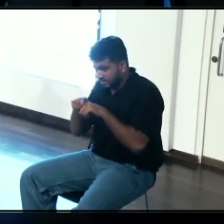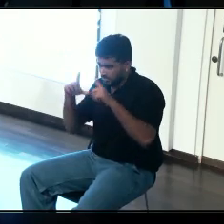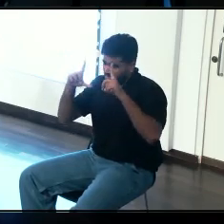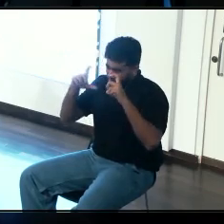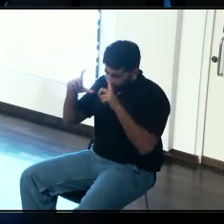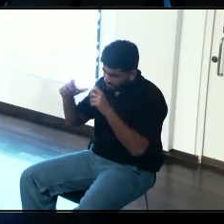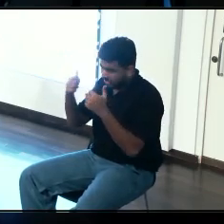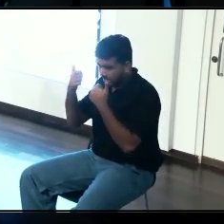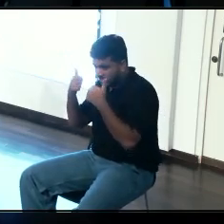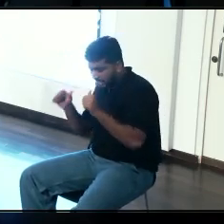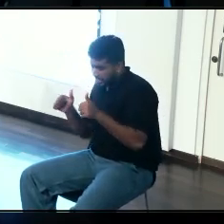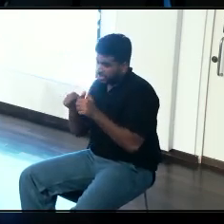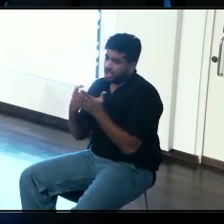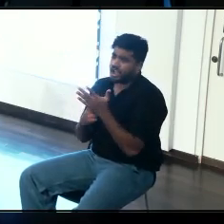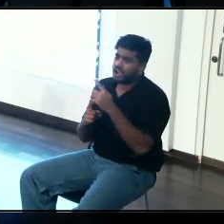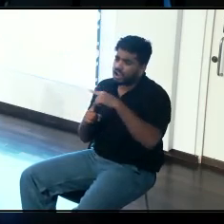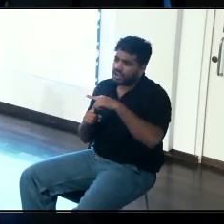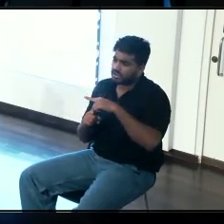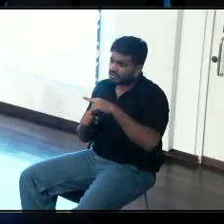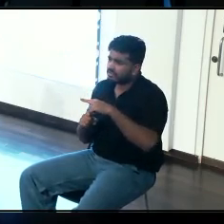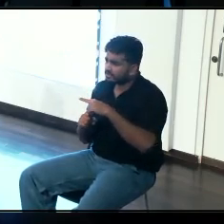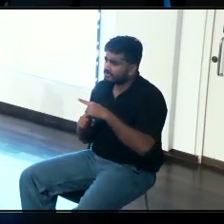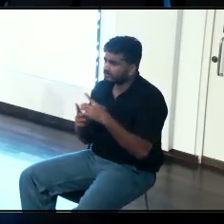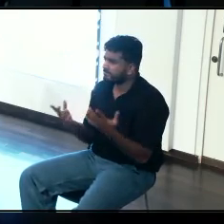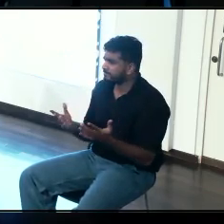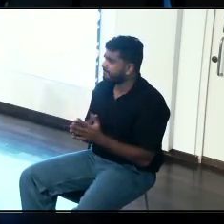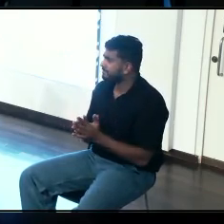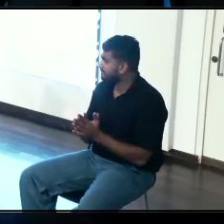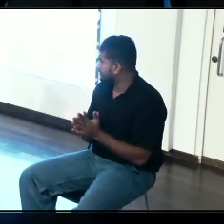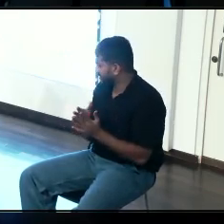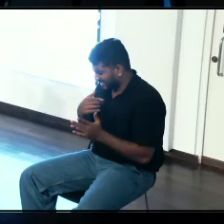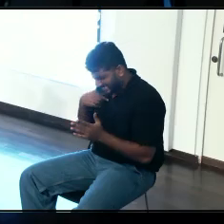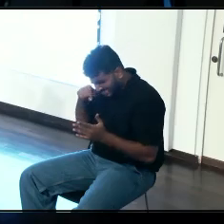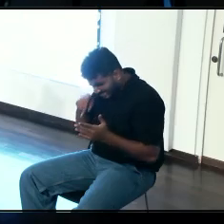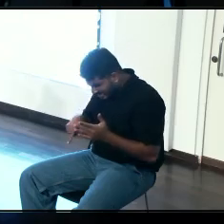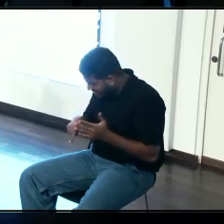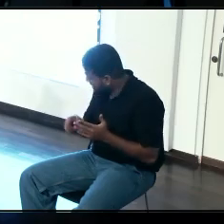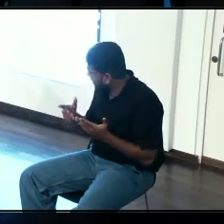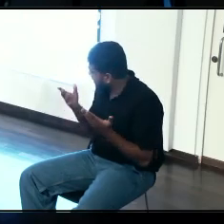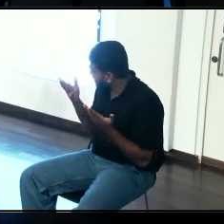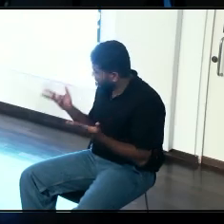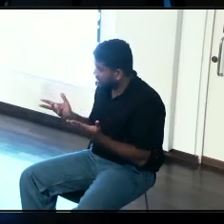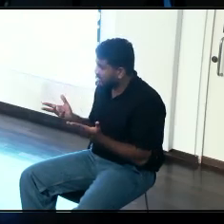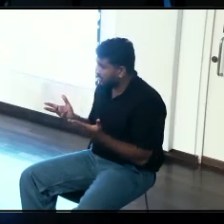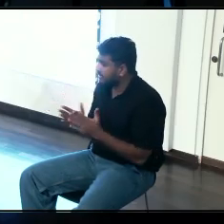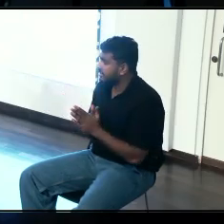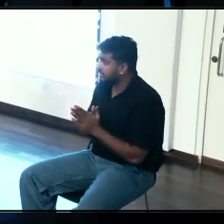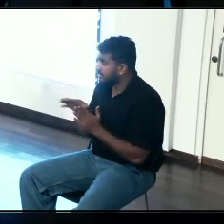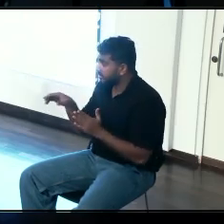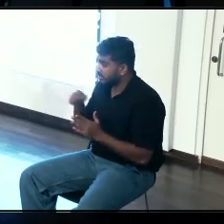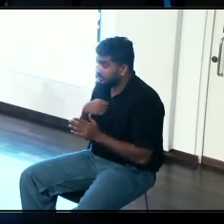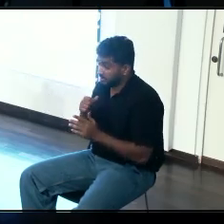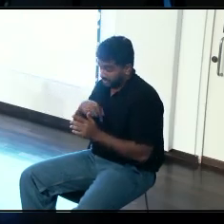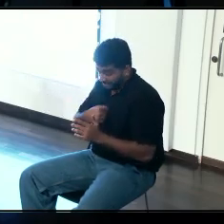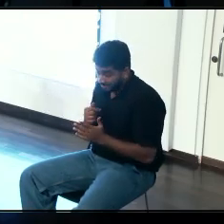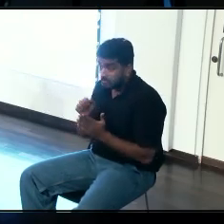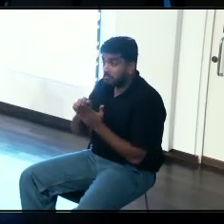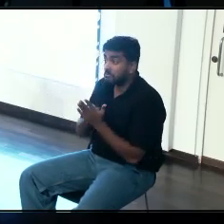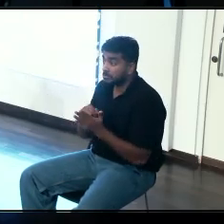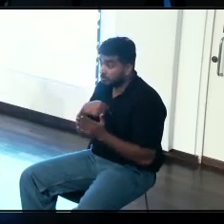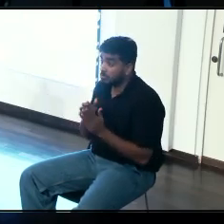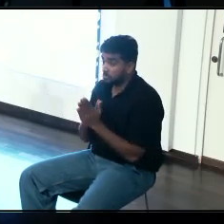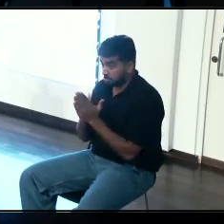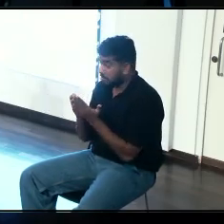any art form. So, especially I think because this is a self-published book, and I hope at